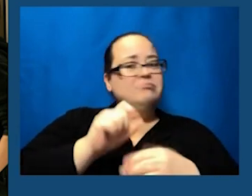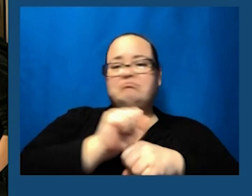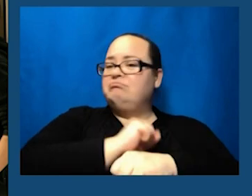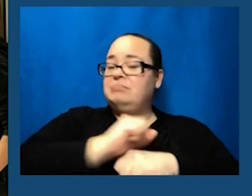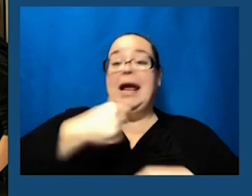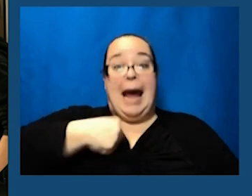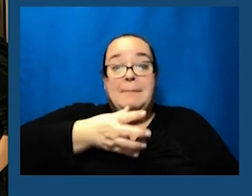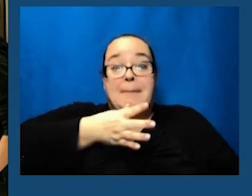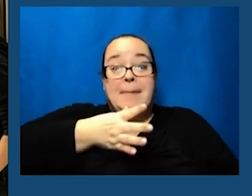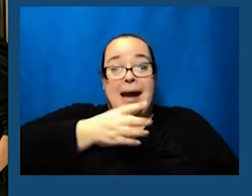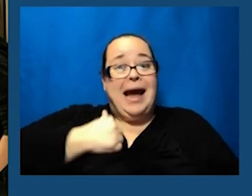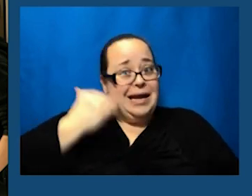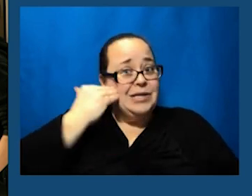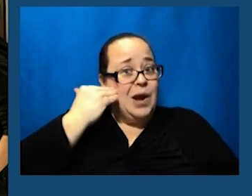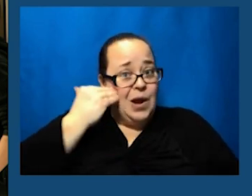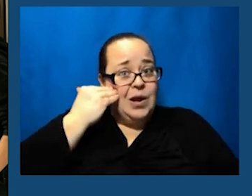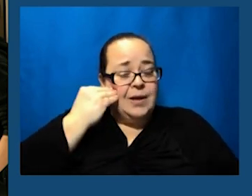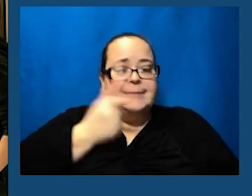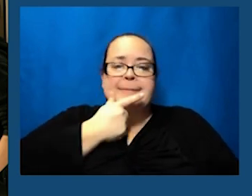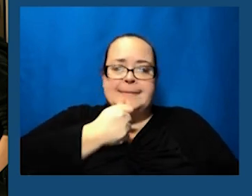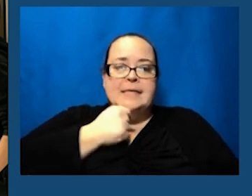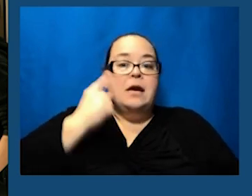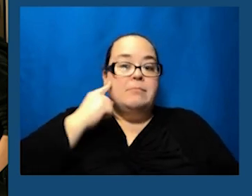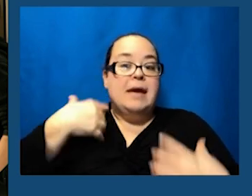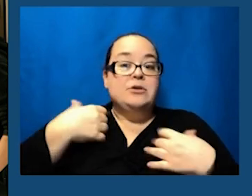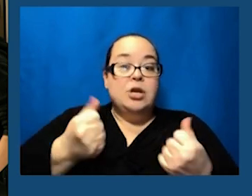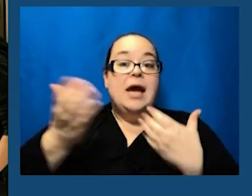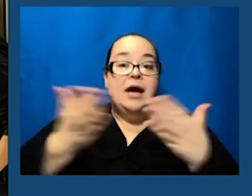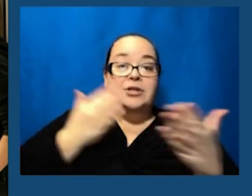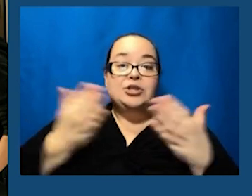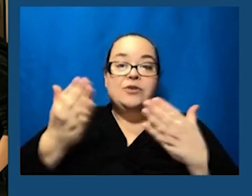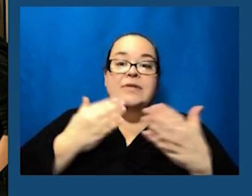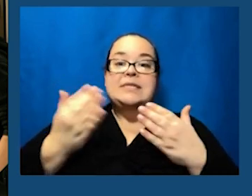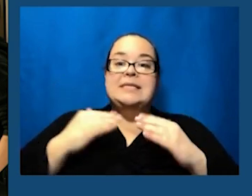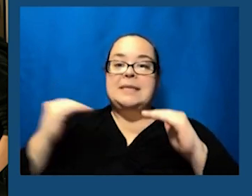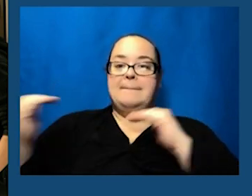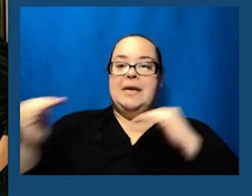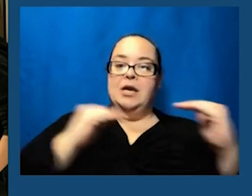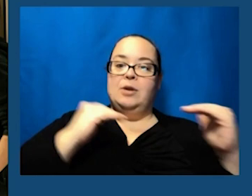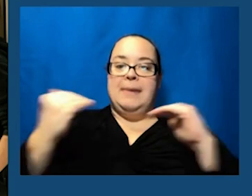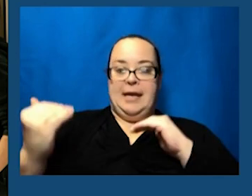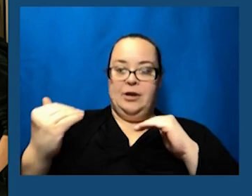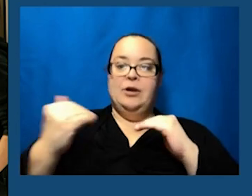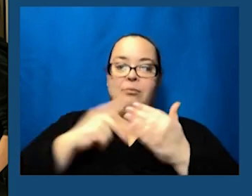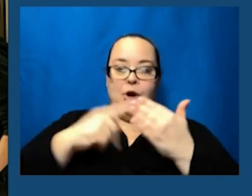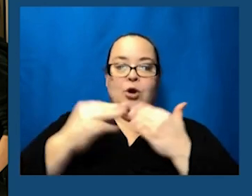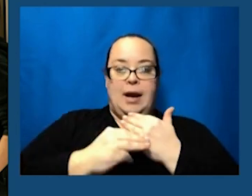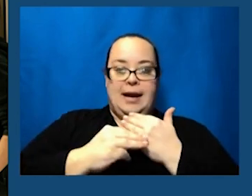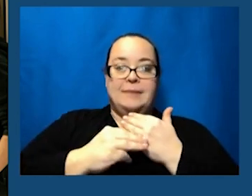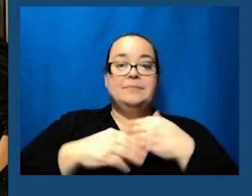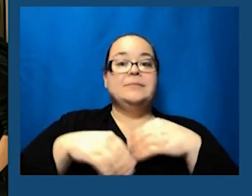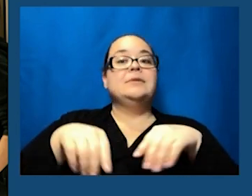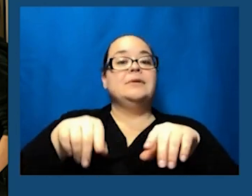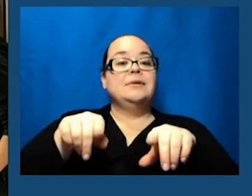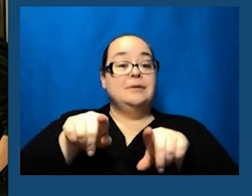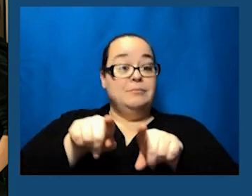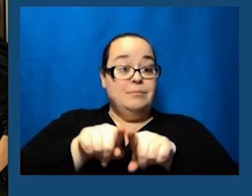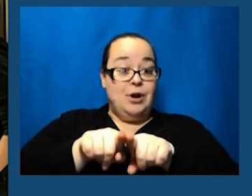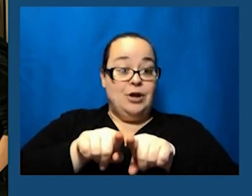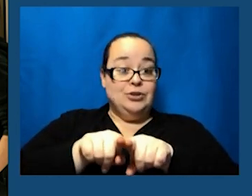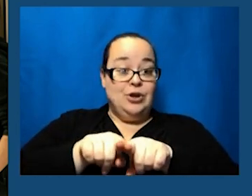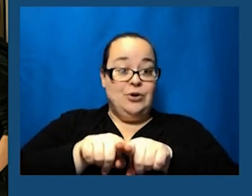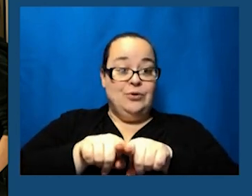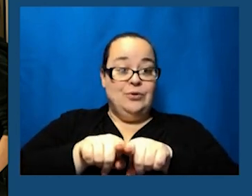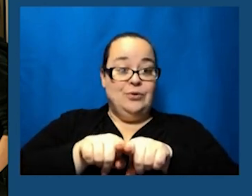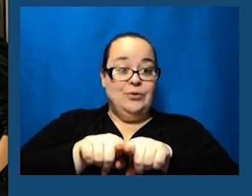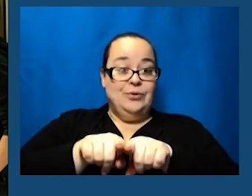this. So we're going to have mental health services, peer-to-peer programs, but also the scourge of the